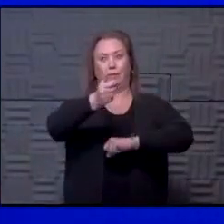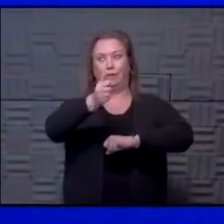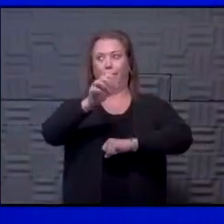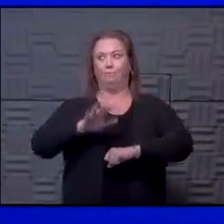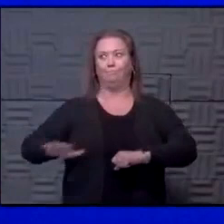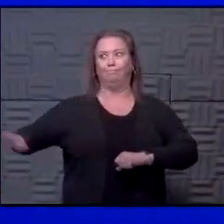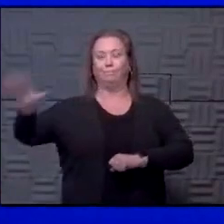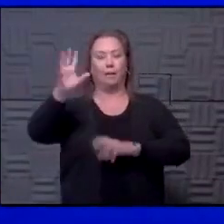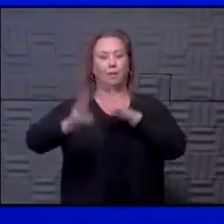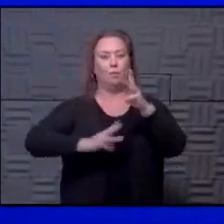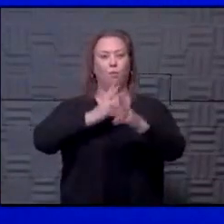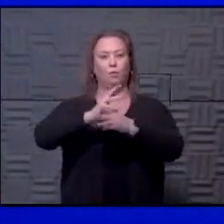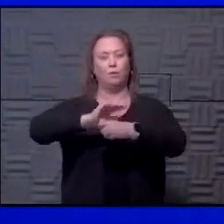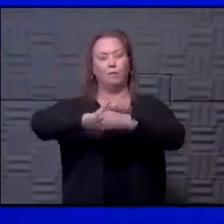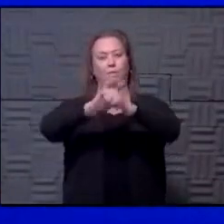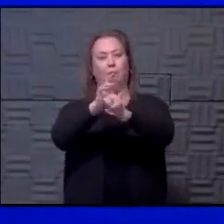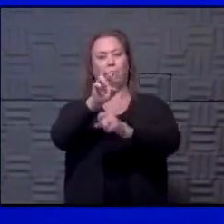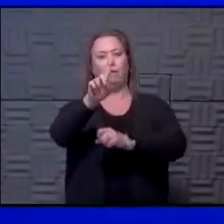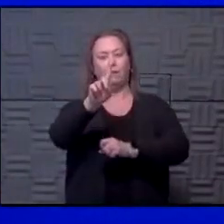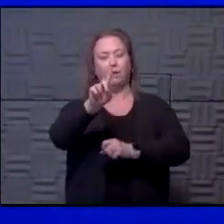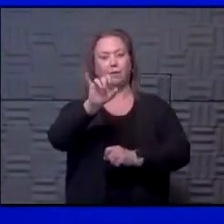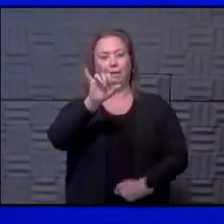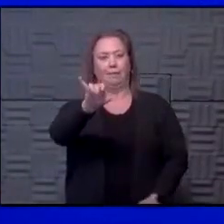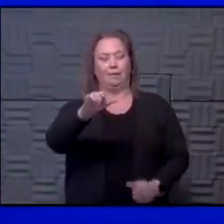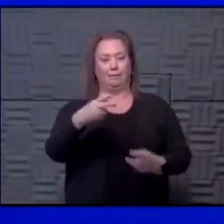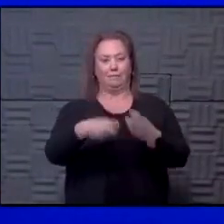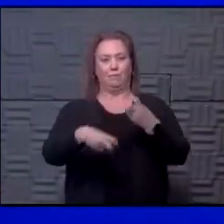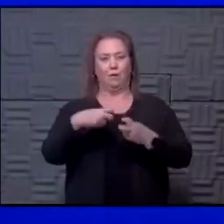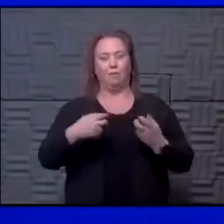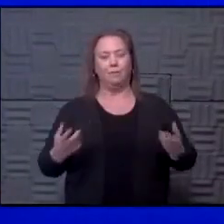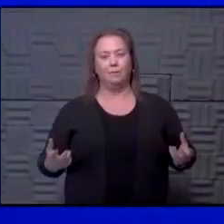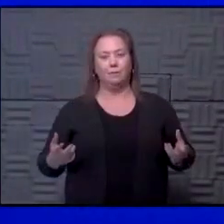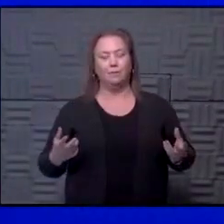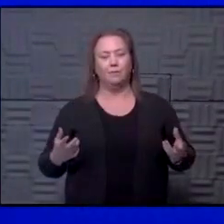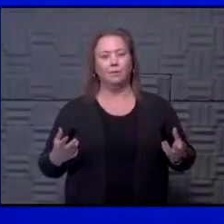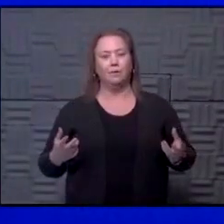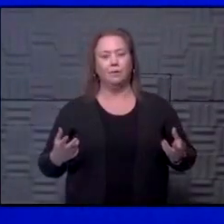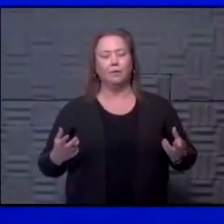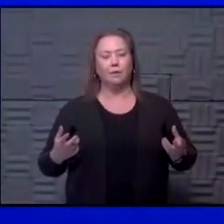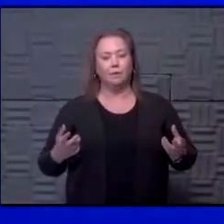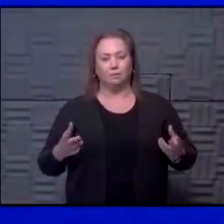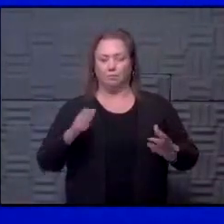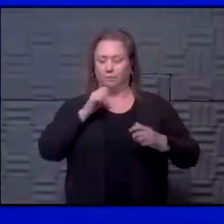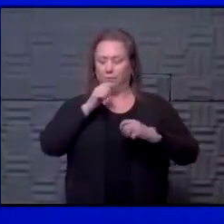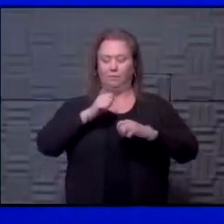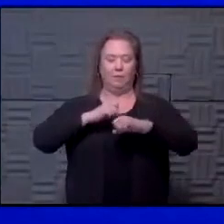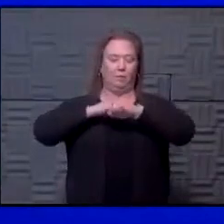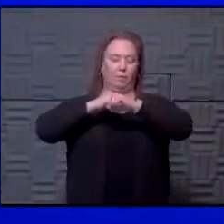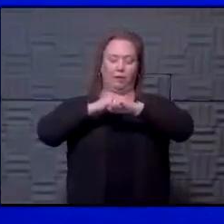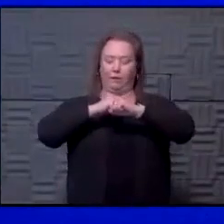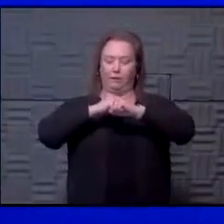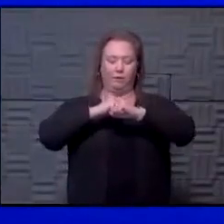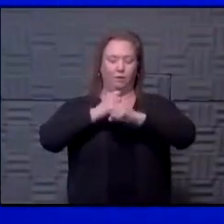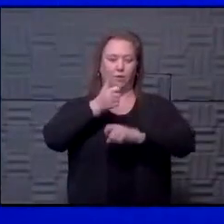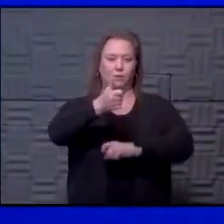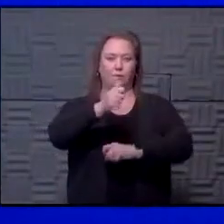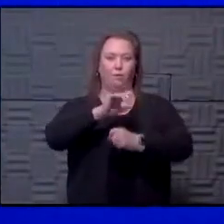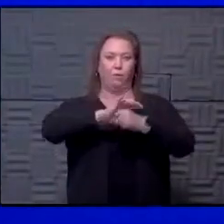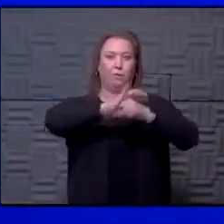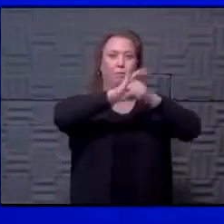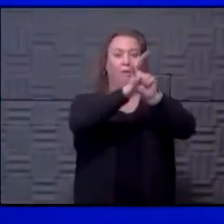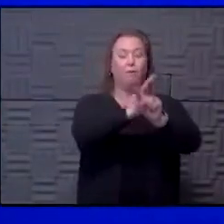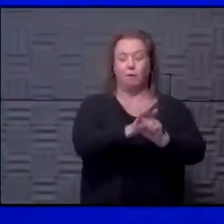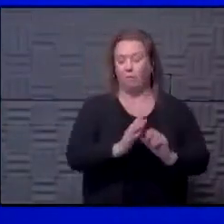COVID. And because that's where you're throwing the dice. And so you're throwing the dice more to be unprotected around COVID, or you'd be throwing the